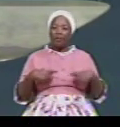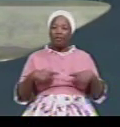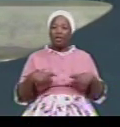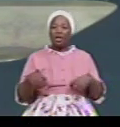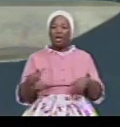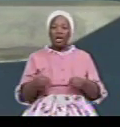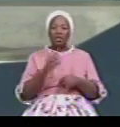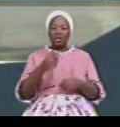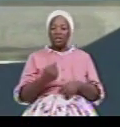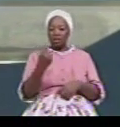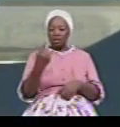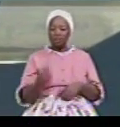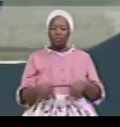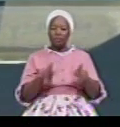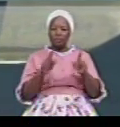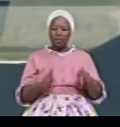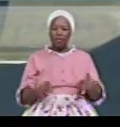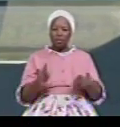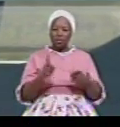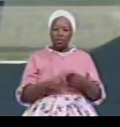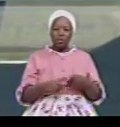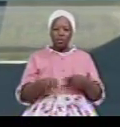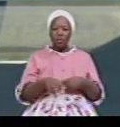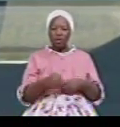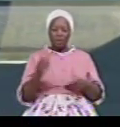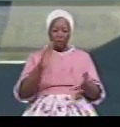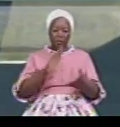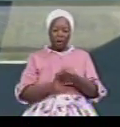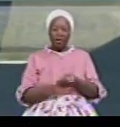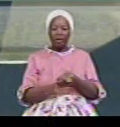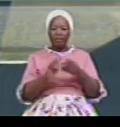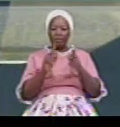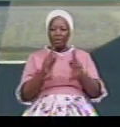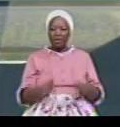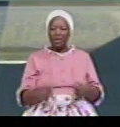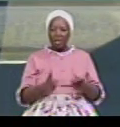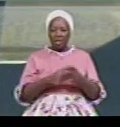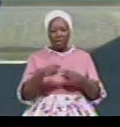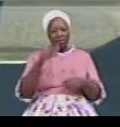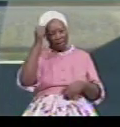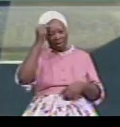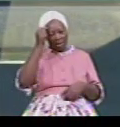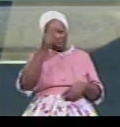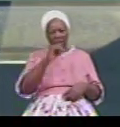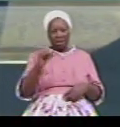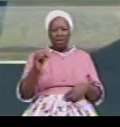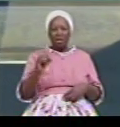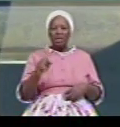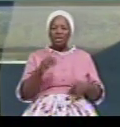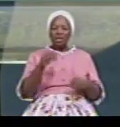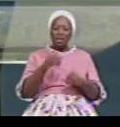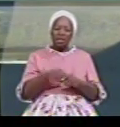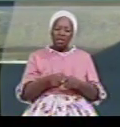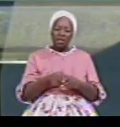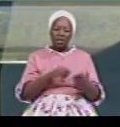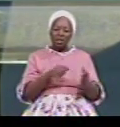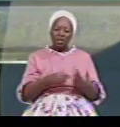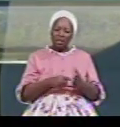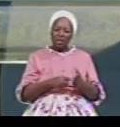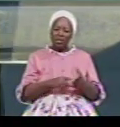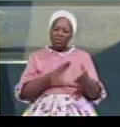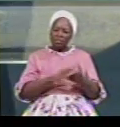person to a married person, and you are thinking, in this marital